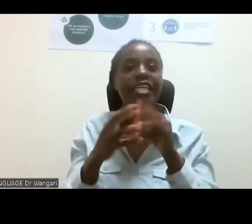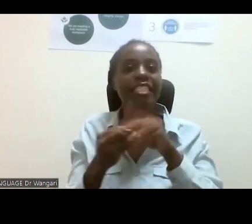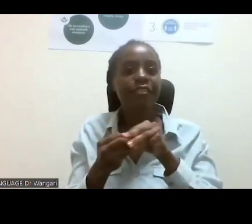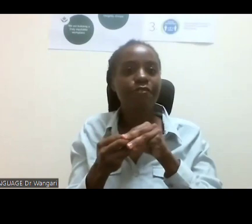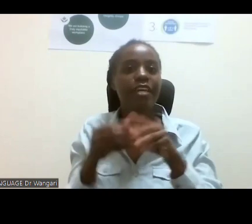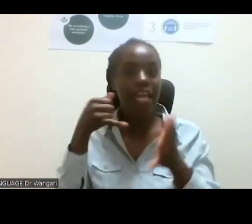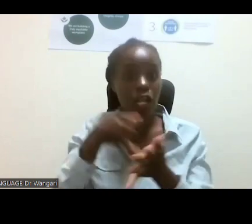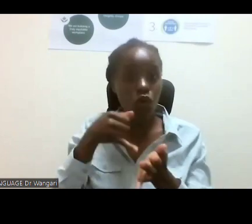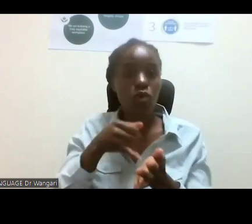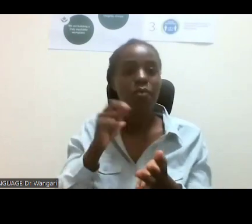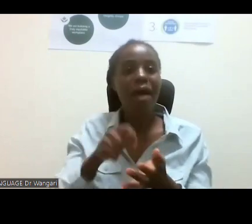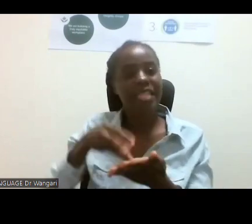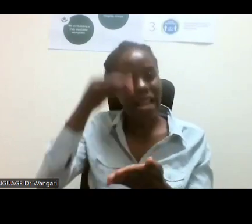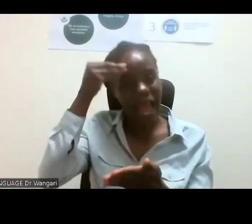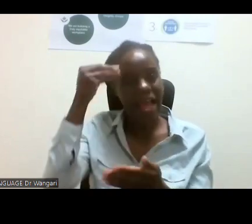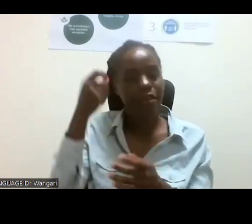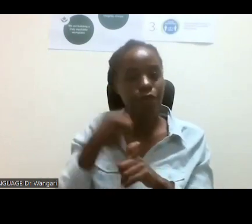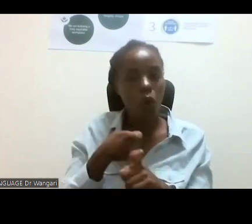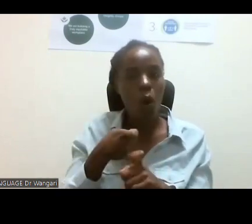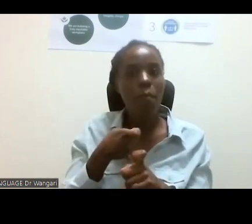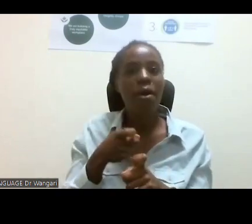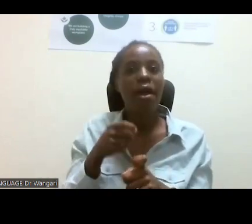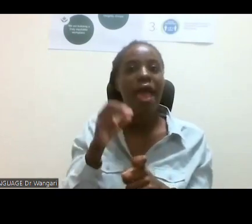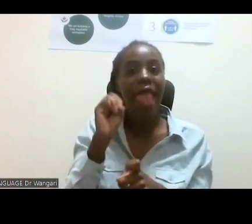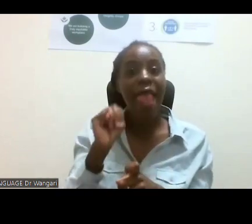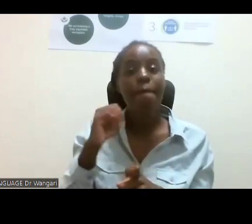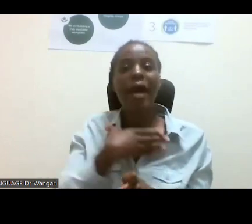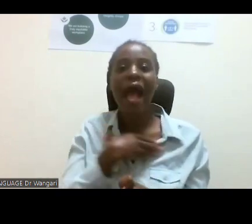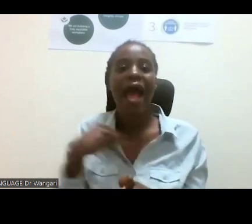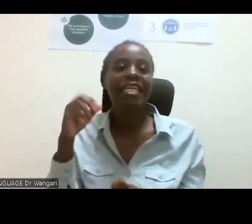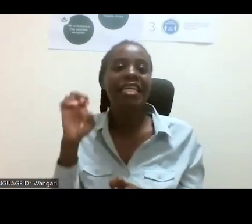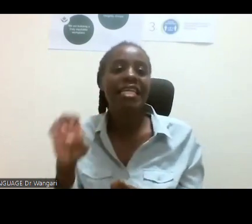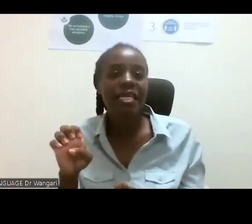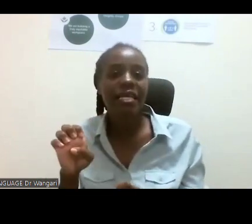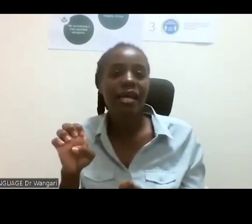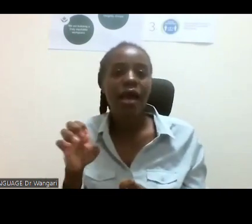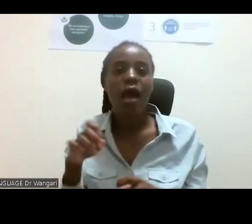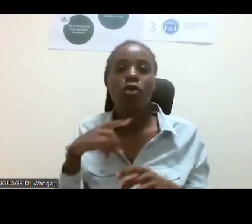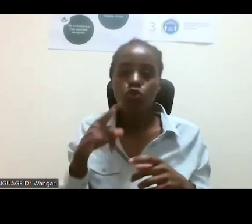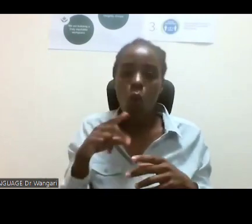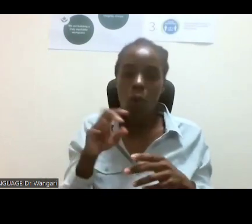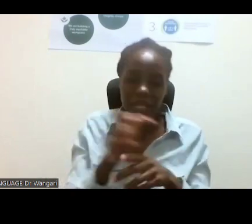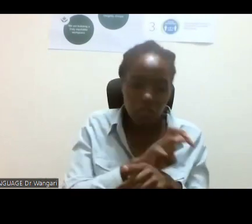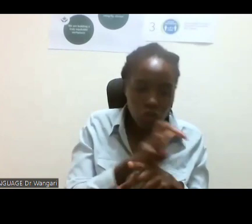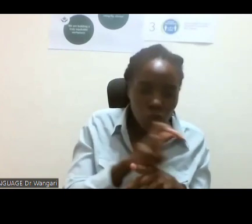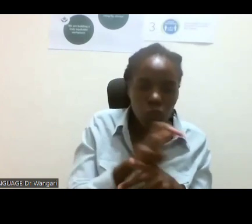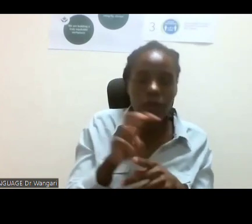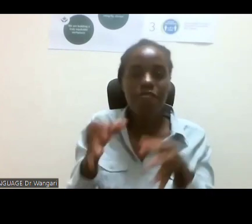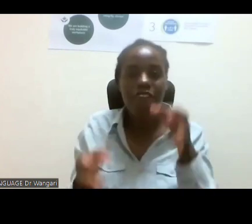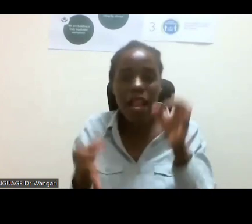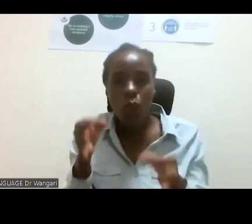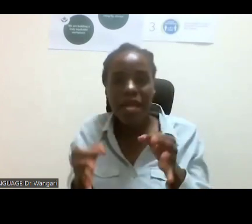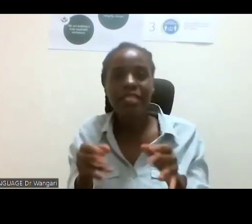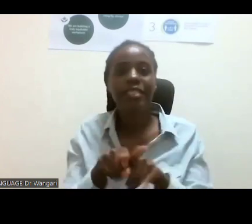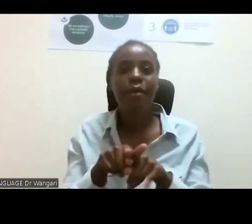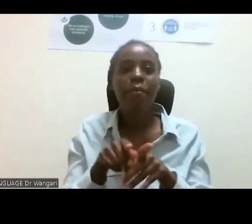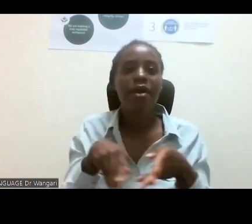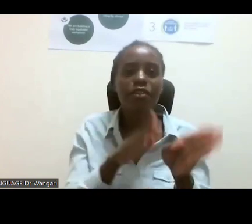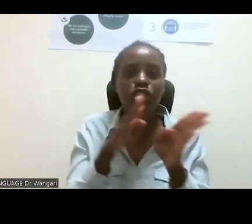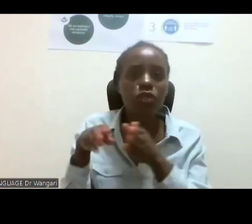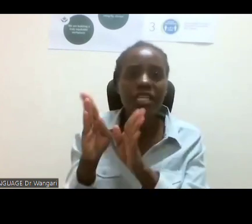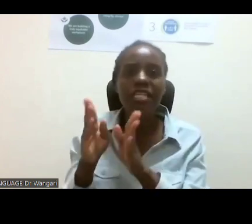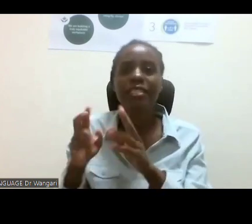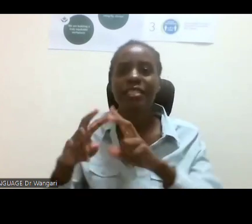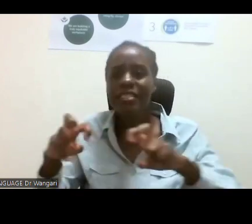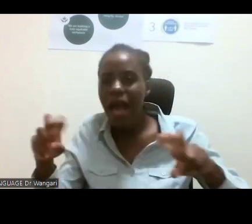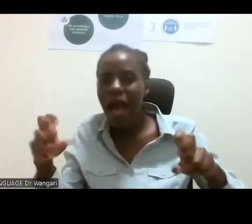are monitoring from the ground and having that inform how we continue to seek resources and how we continue to respond and